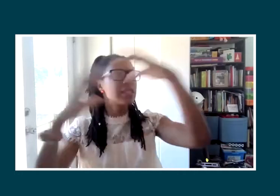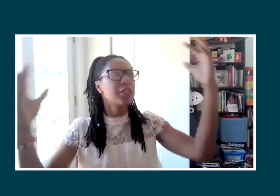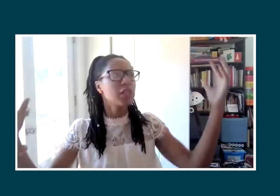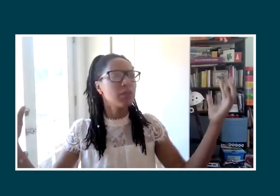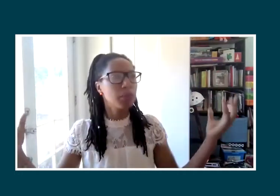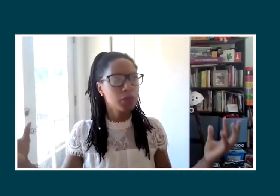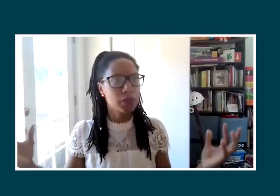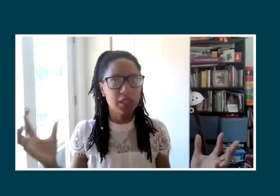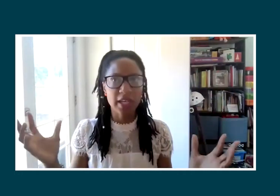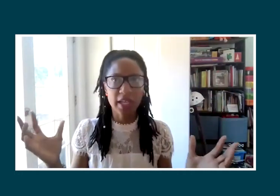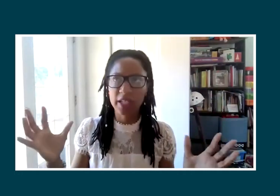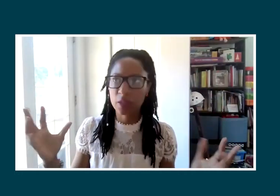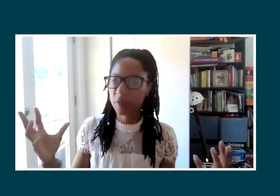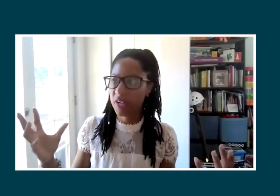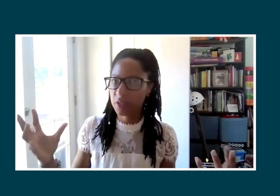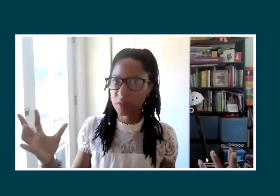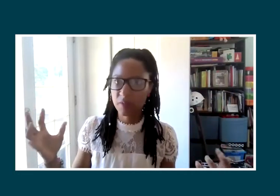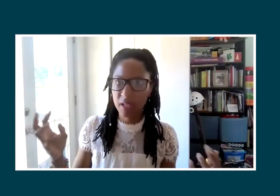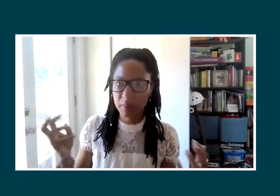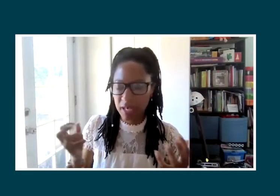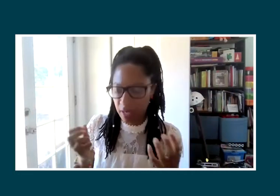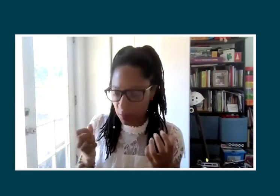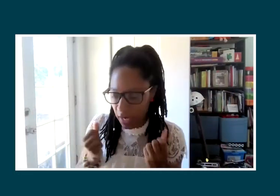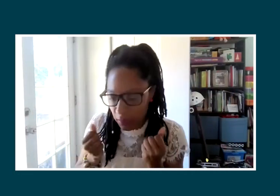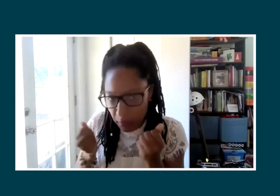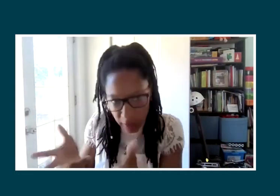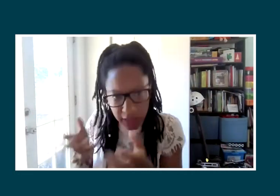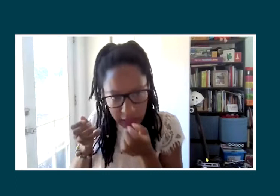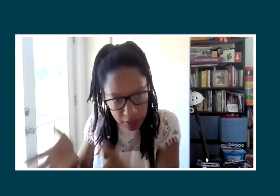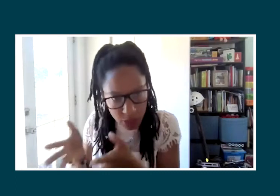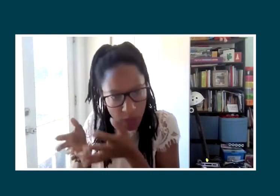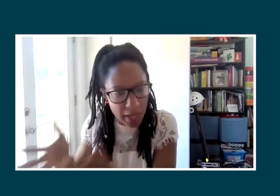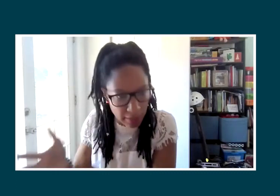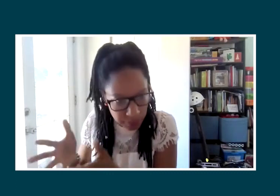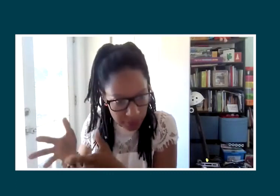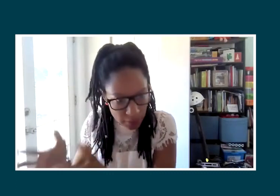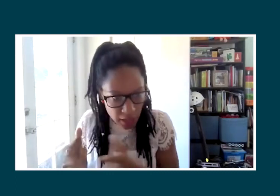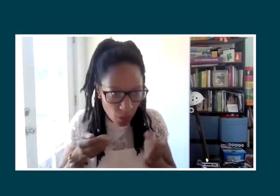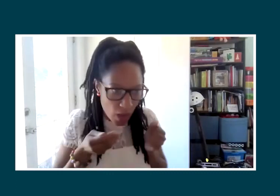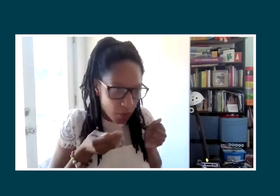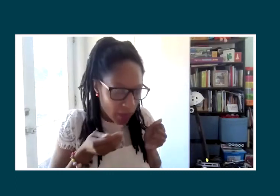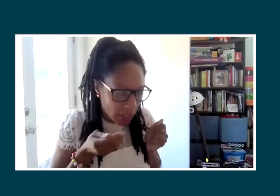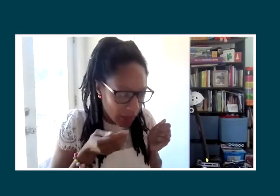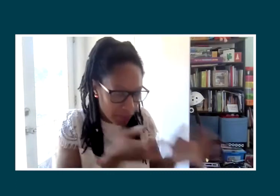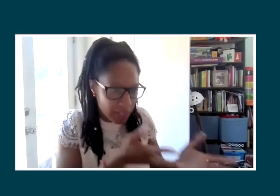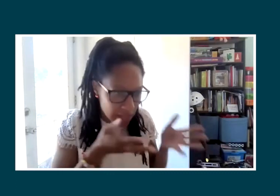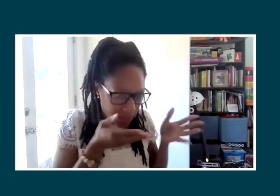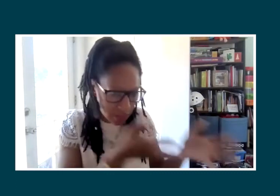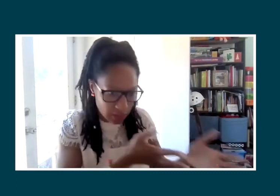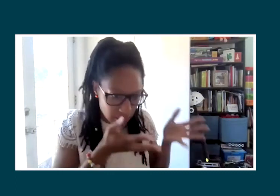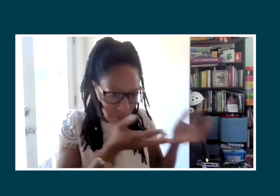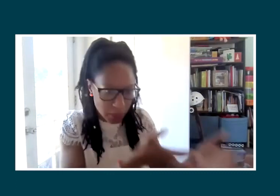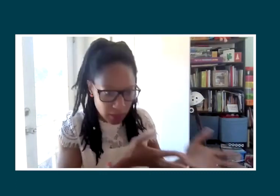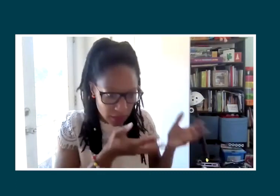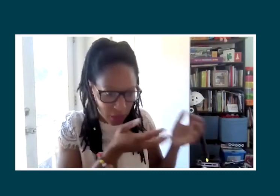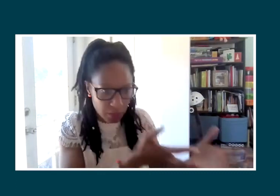entire section in bookstores dedicated to professional development, and yet we market them to women while marketing